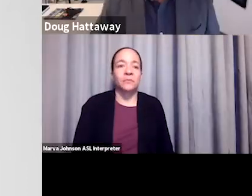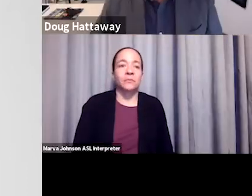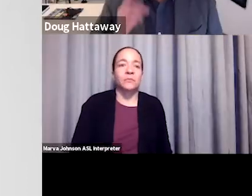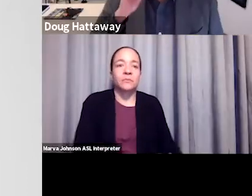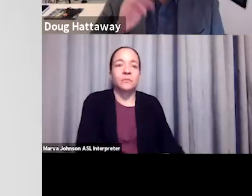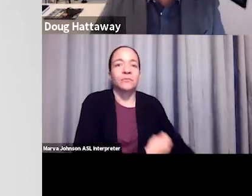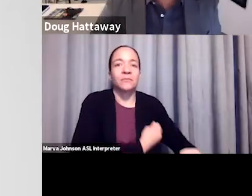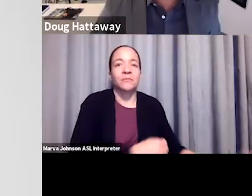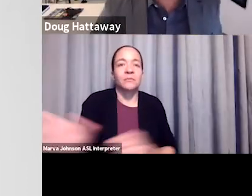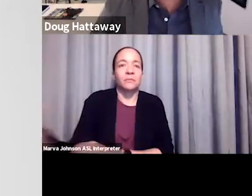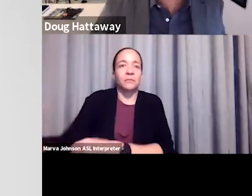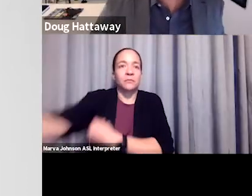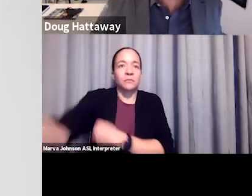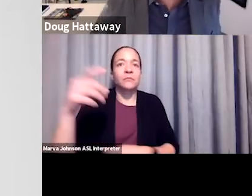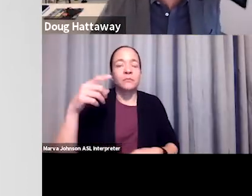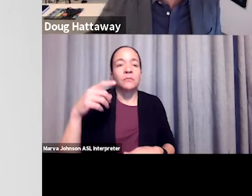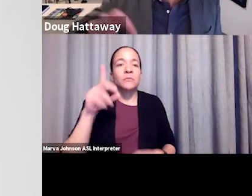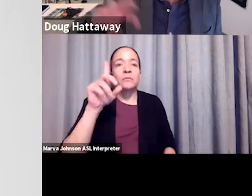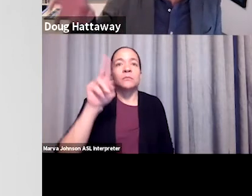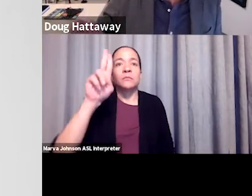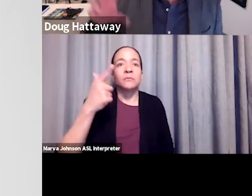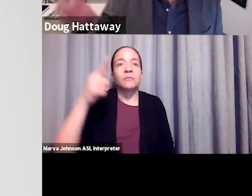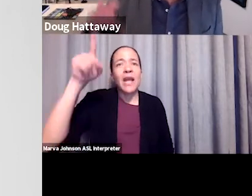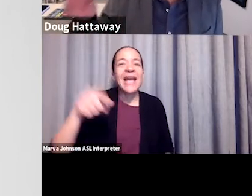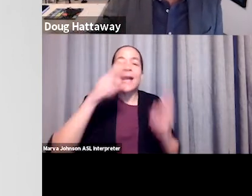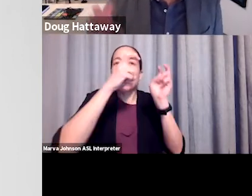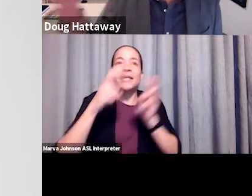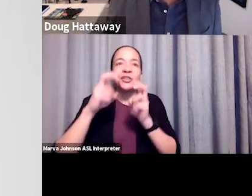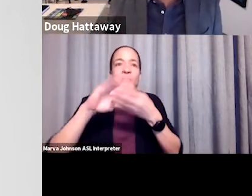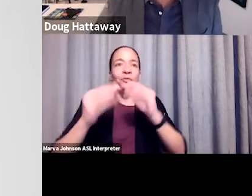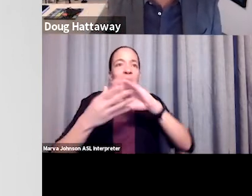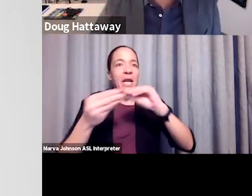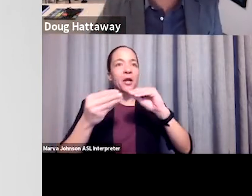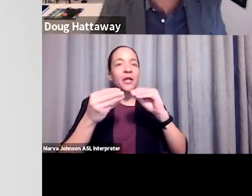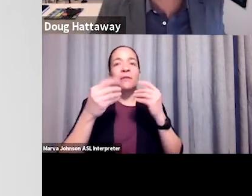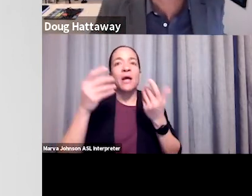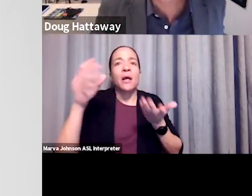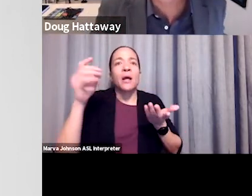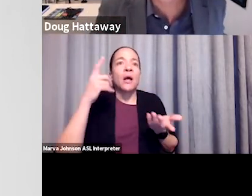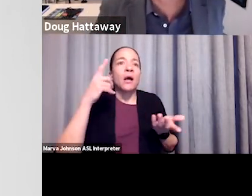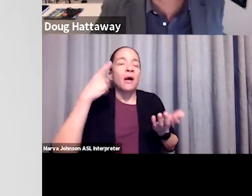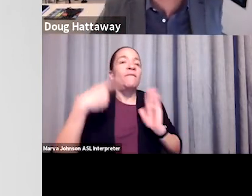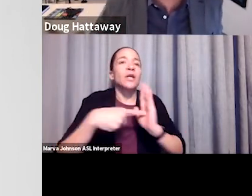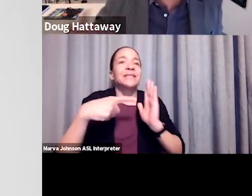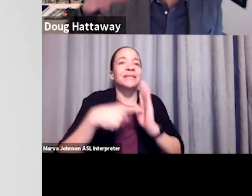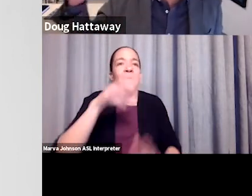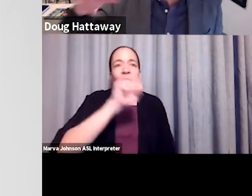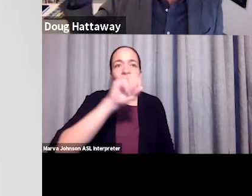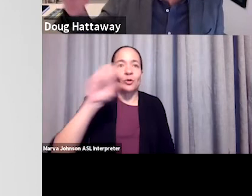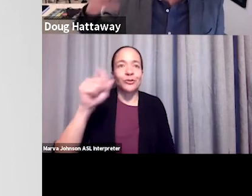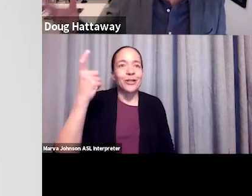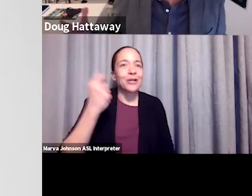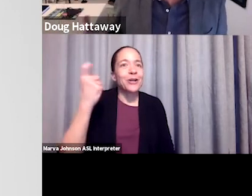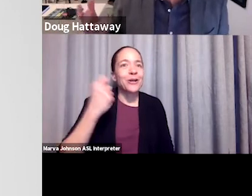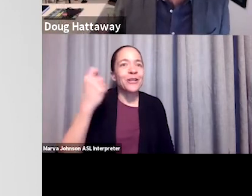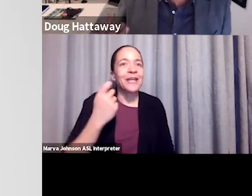Yes, some of these are what we would call issue narratives, like what's the narrative around Social Security. Others are at a higher,